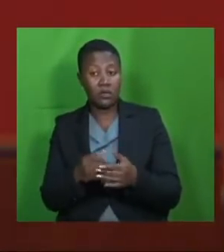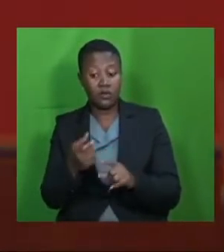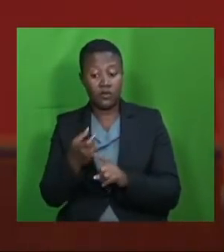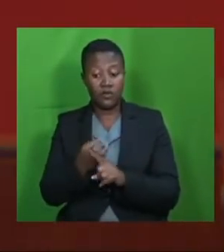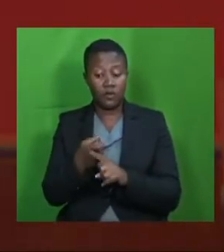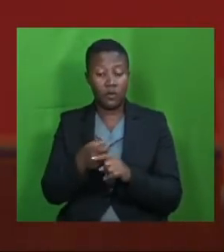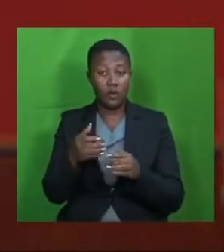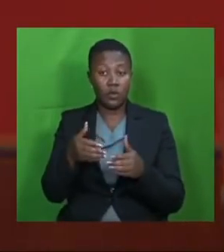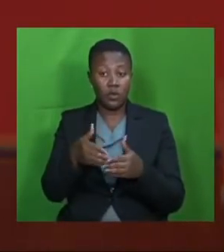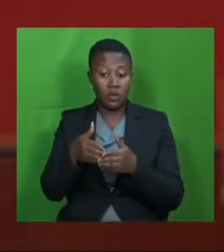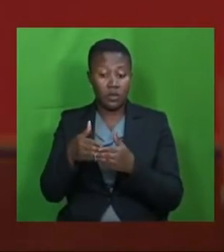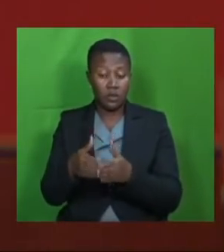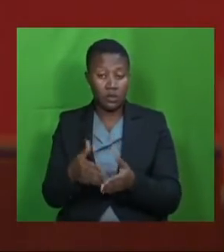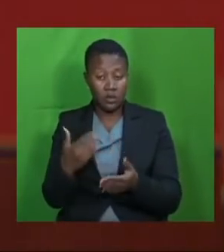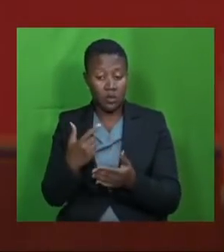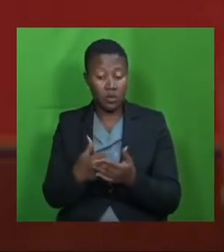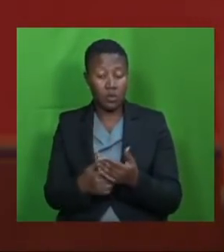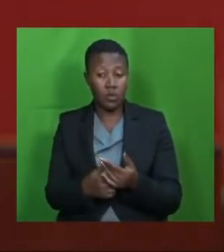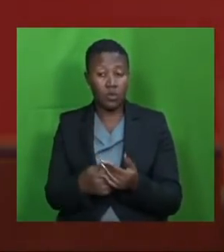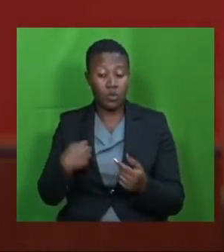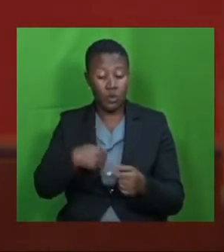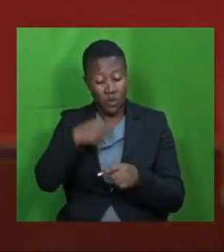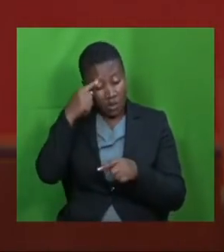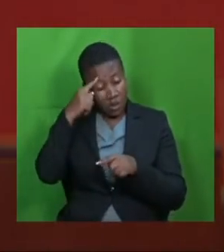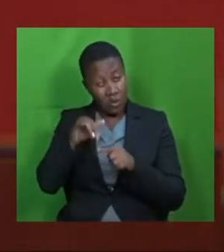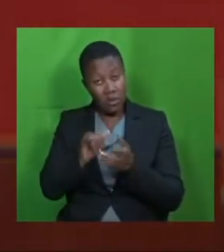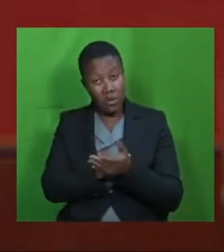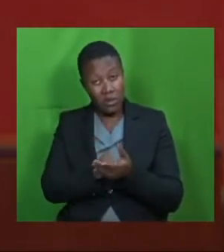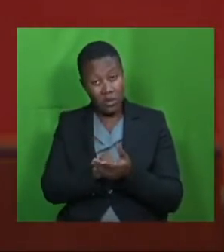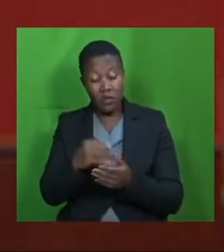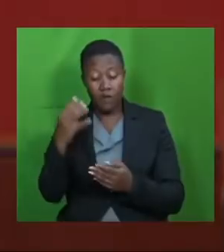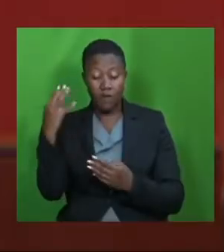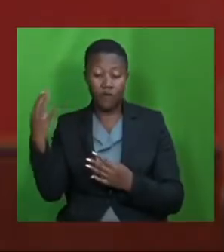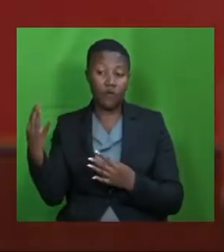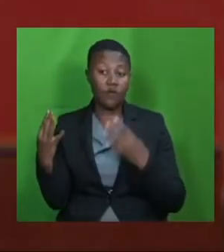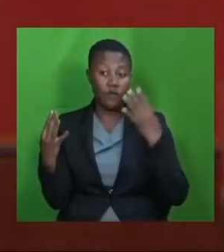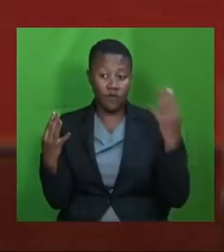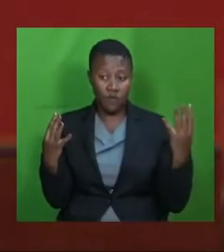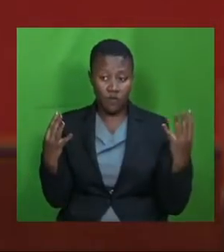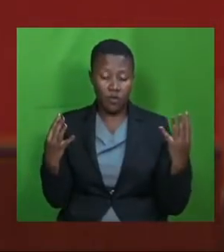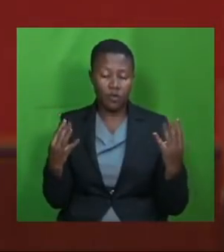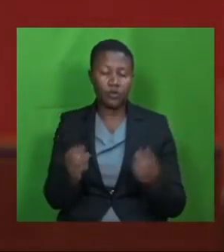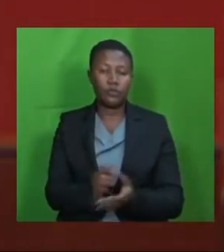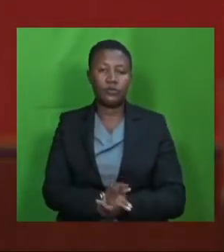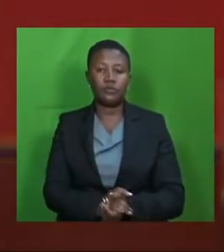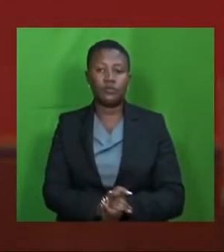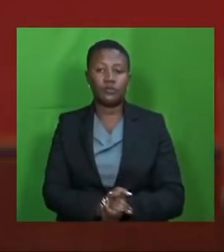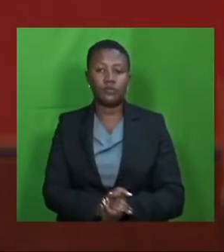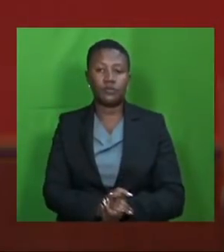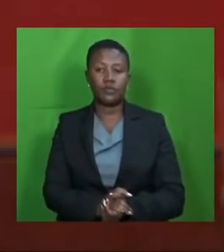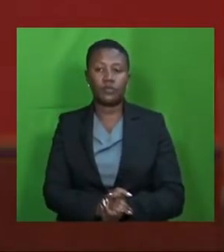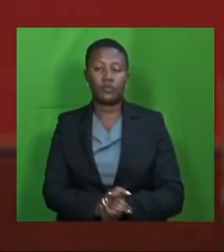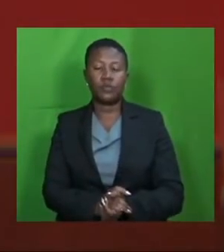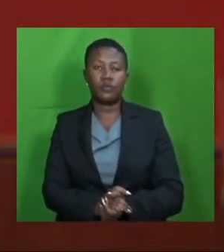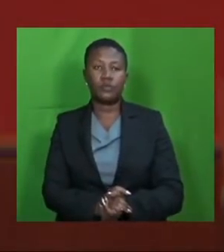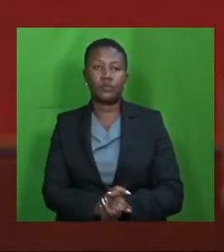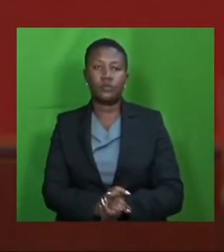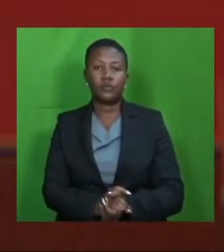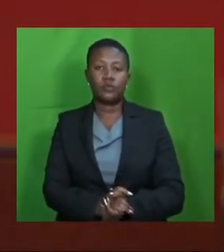we agreed that four from each side of the House will contribute to the debate.